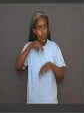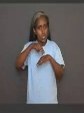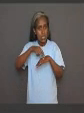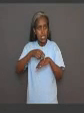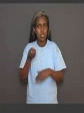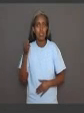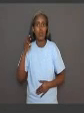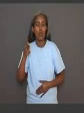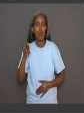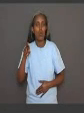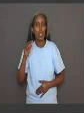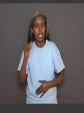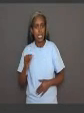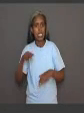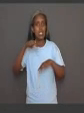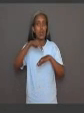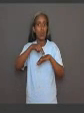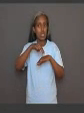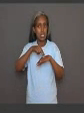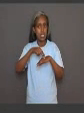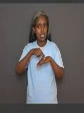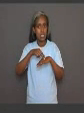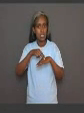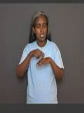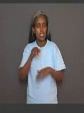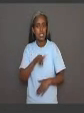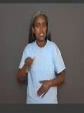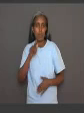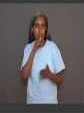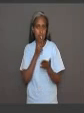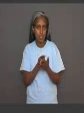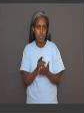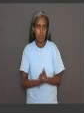or less consistent than similar data.